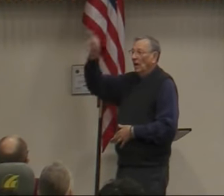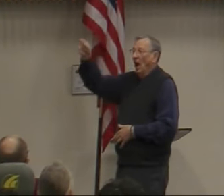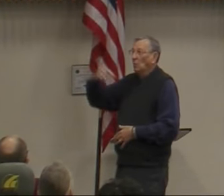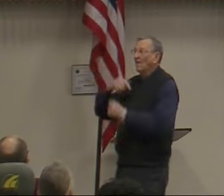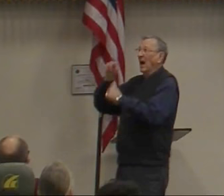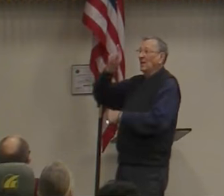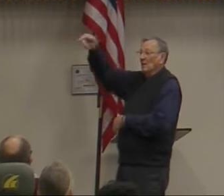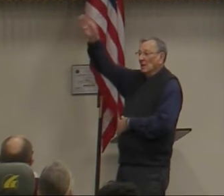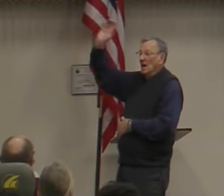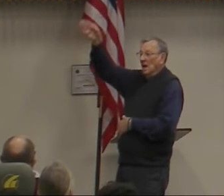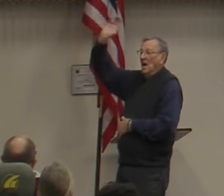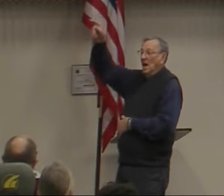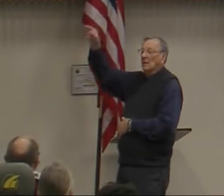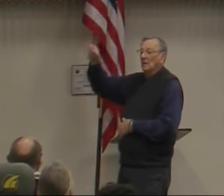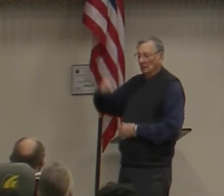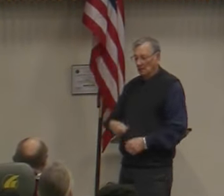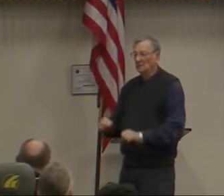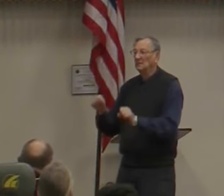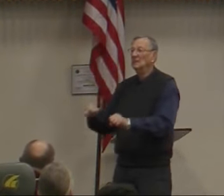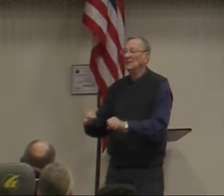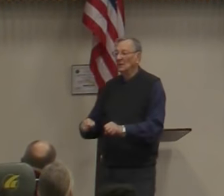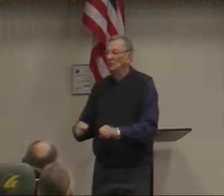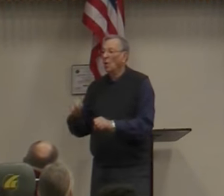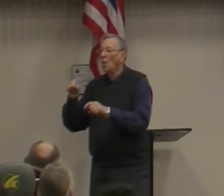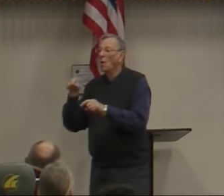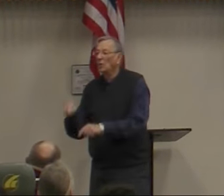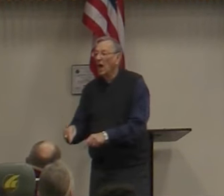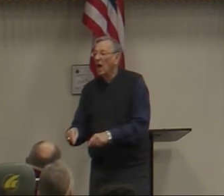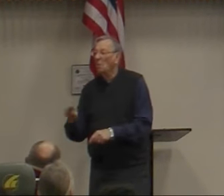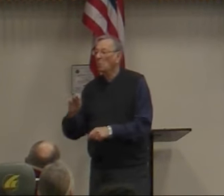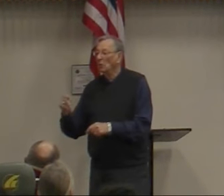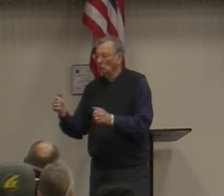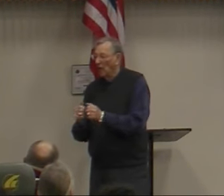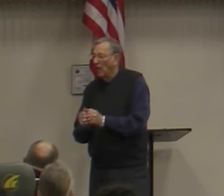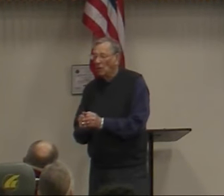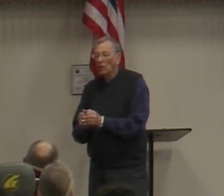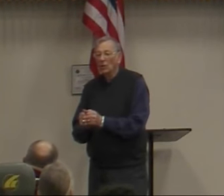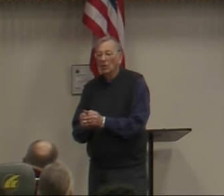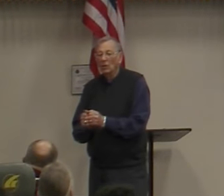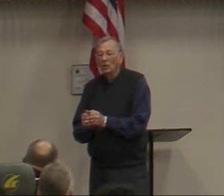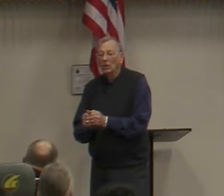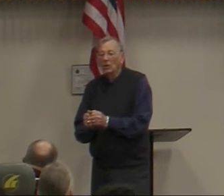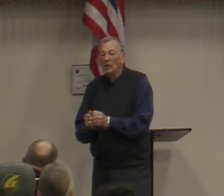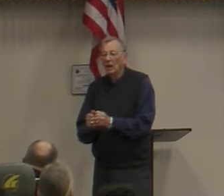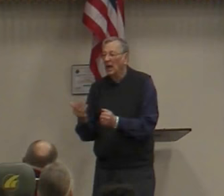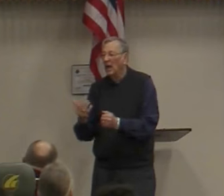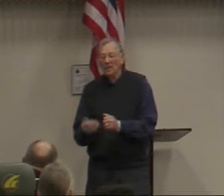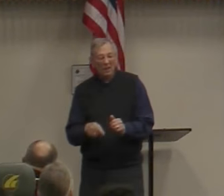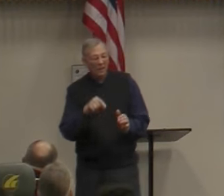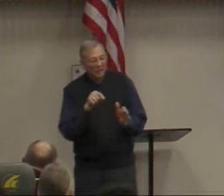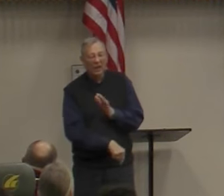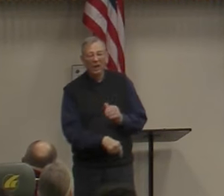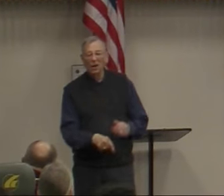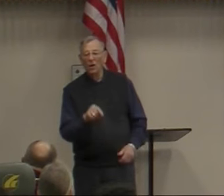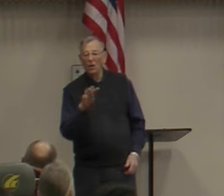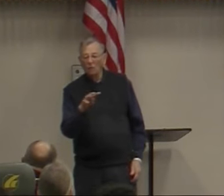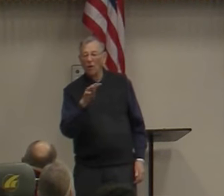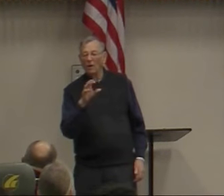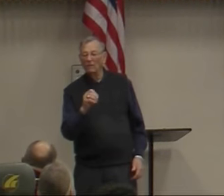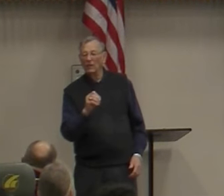him. And Elijah said, let's all go down to the brook together. And he kills the prophets of